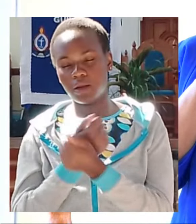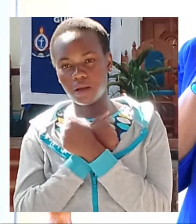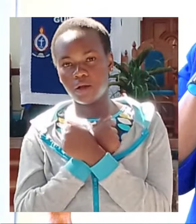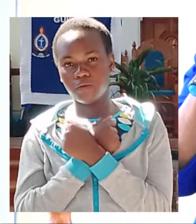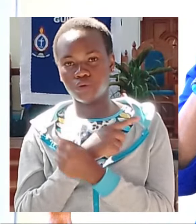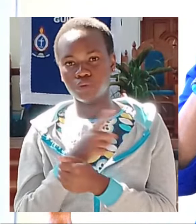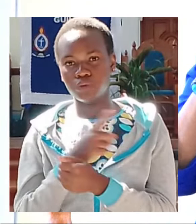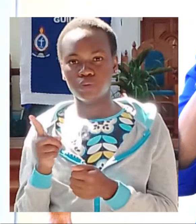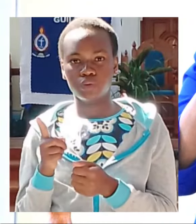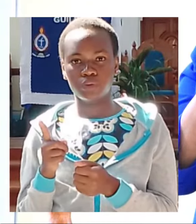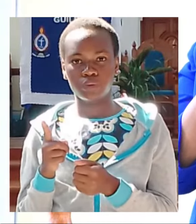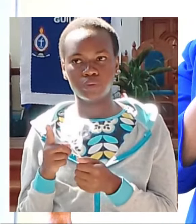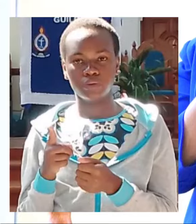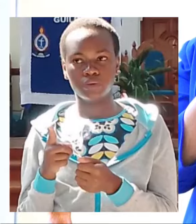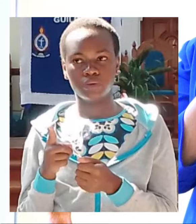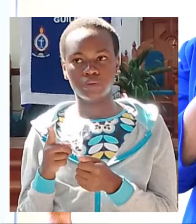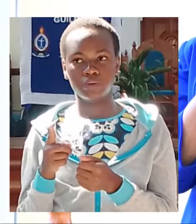much,